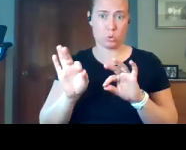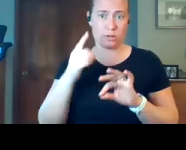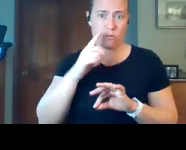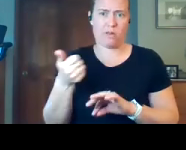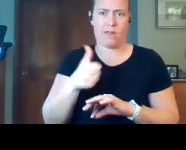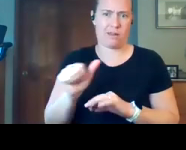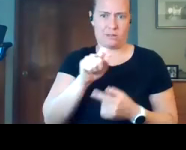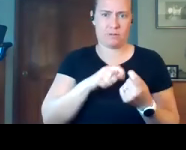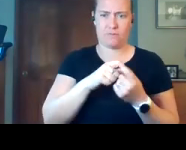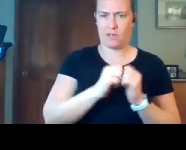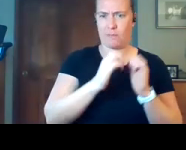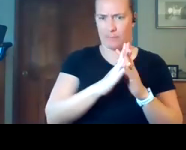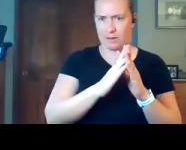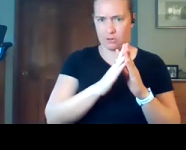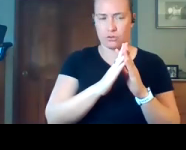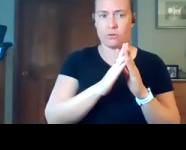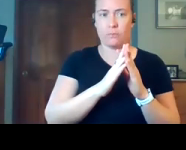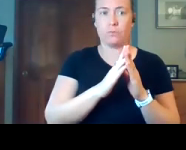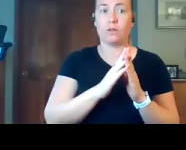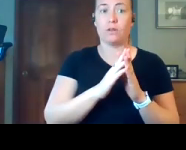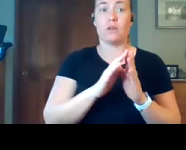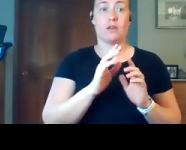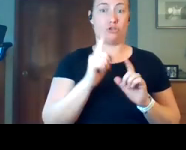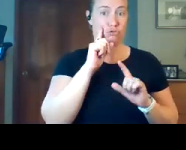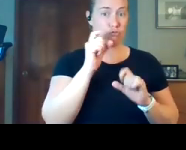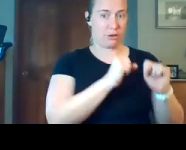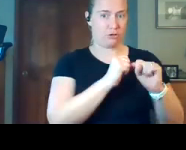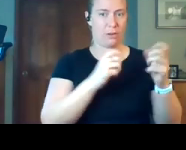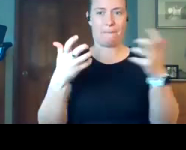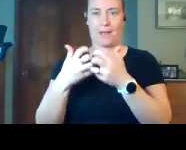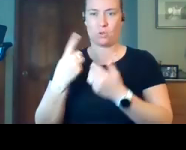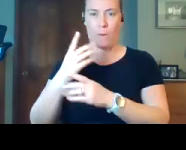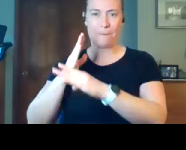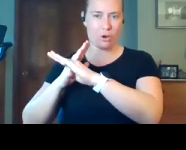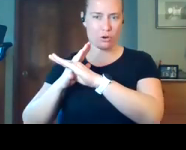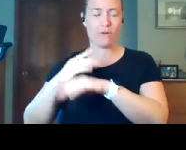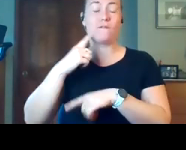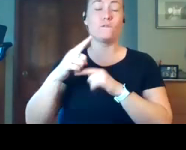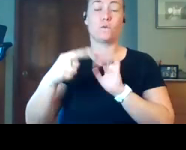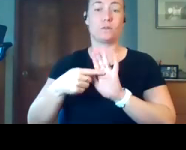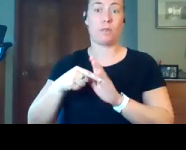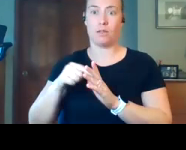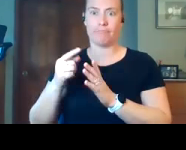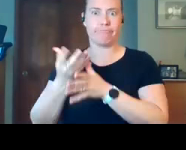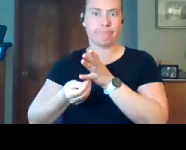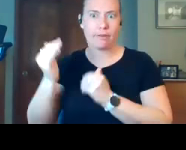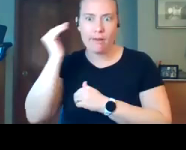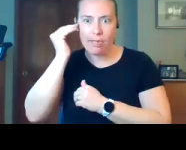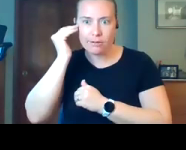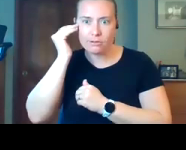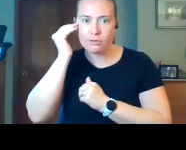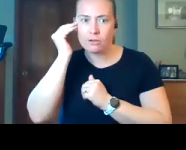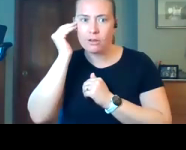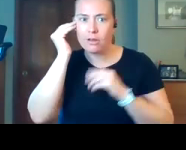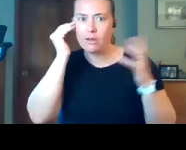implementation effort would be matched to the barriers that we see. So for instance, if there is a lack of knowledge, it might be that interactive education sessions